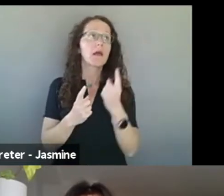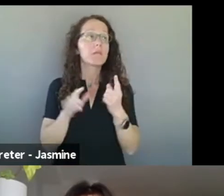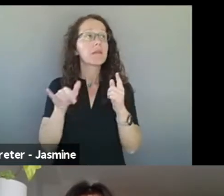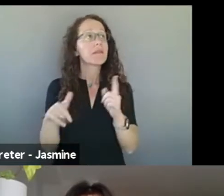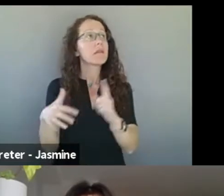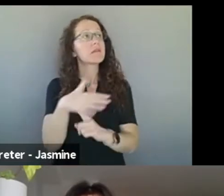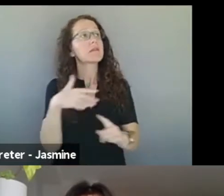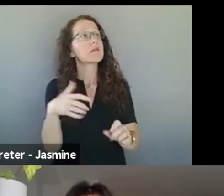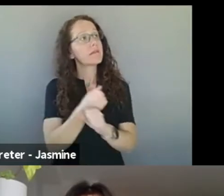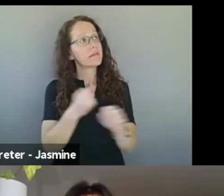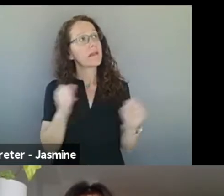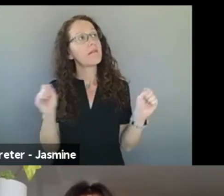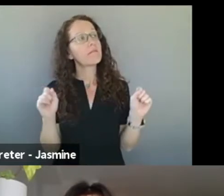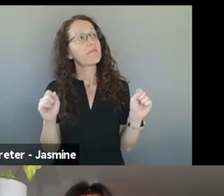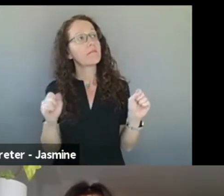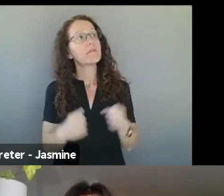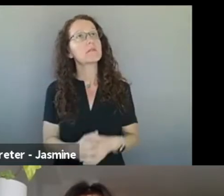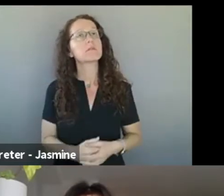space.